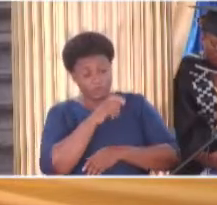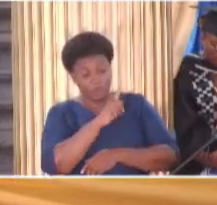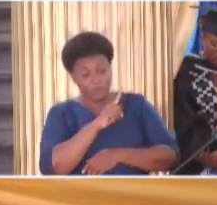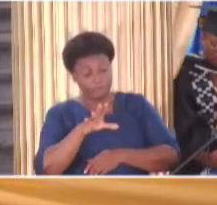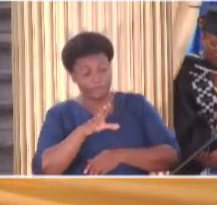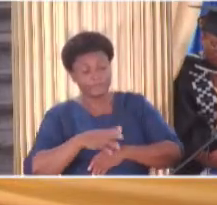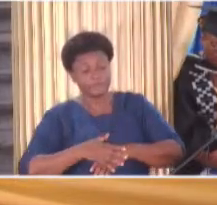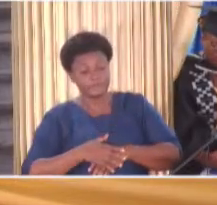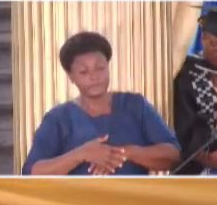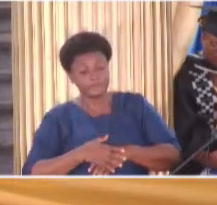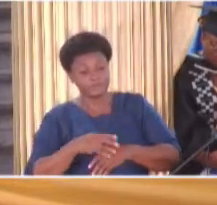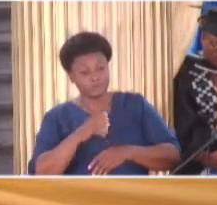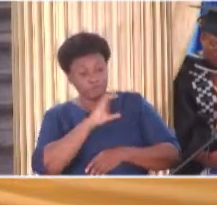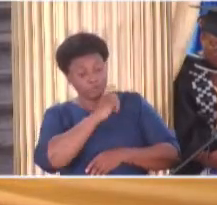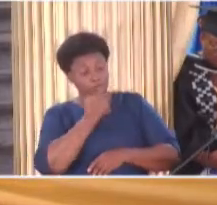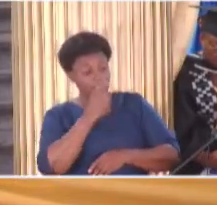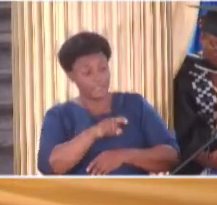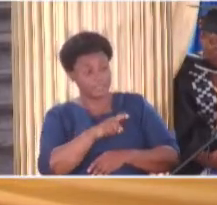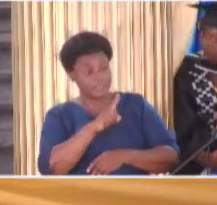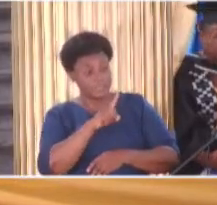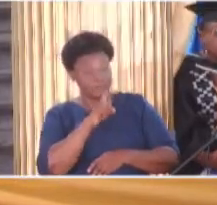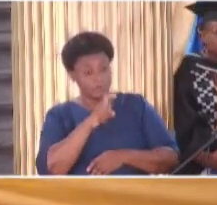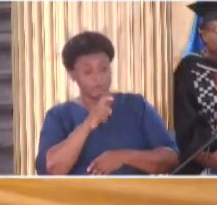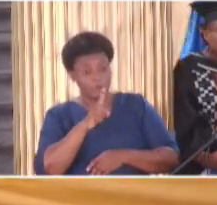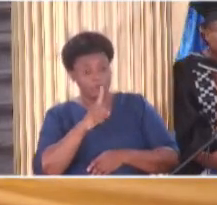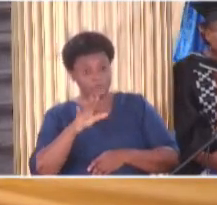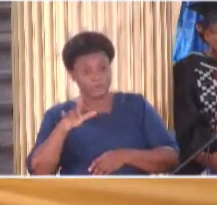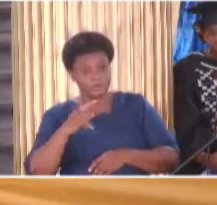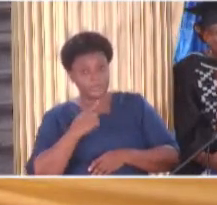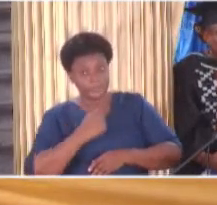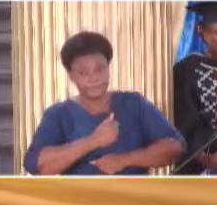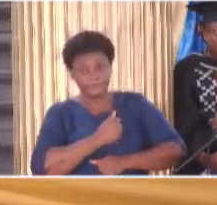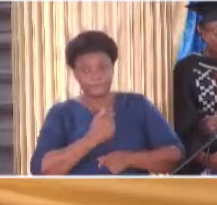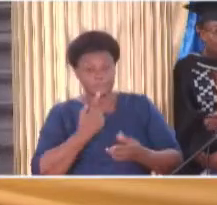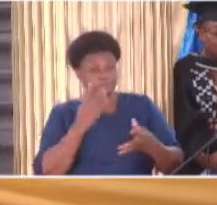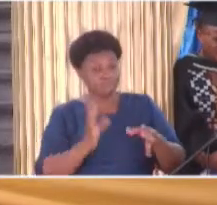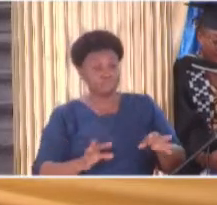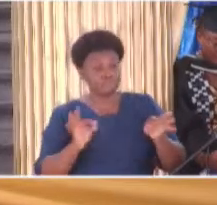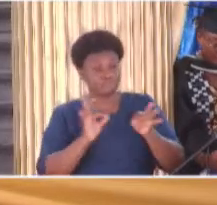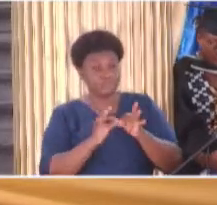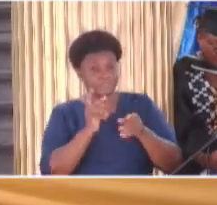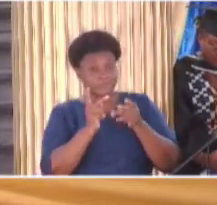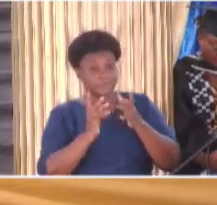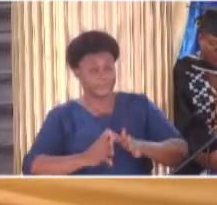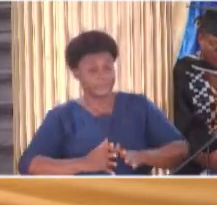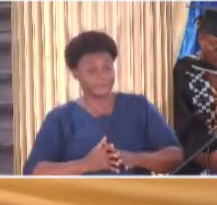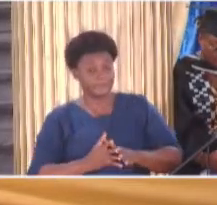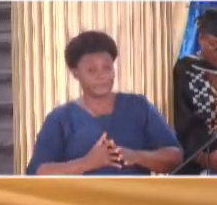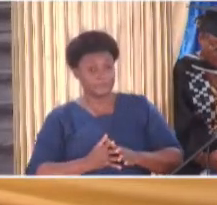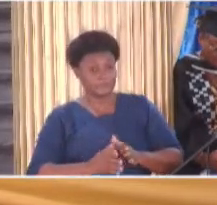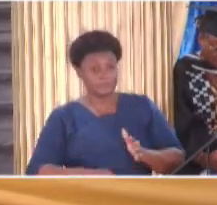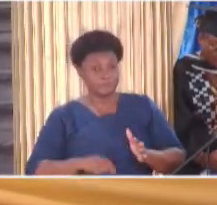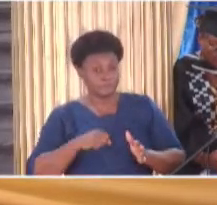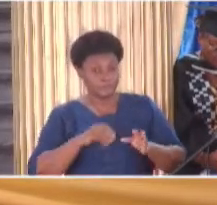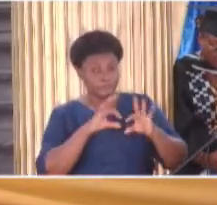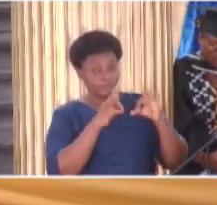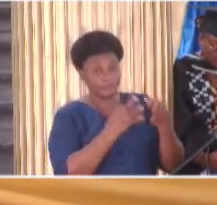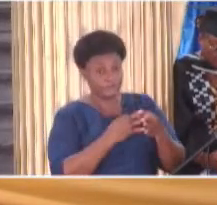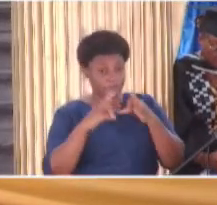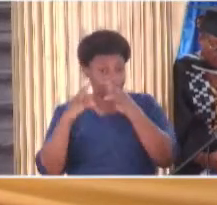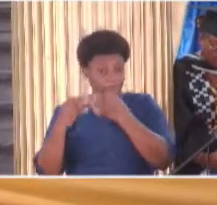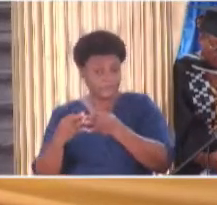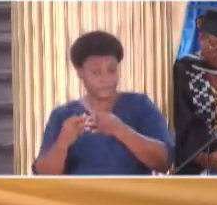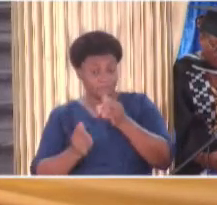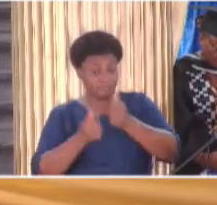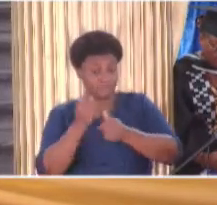Officer, 153 Armored Regiment, distinguished guests, proud families, and